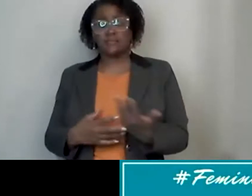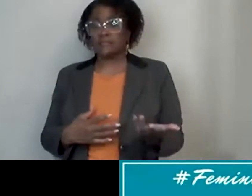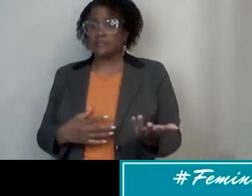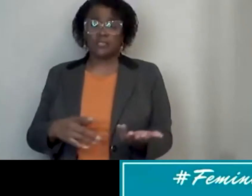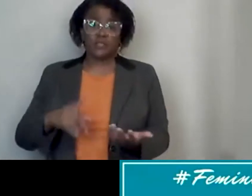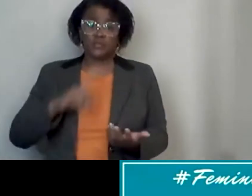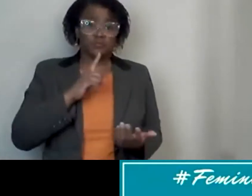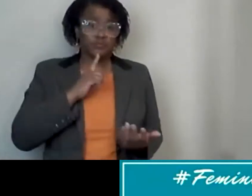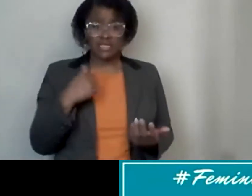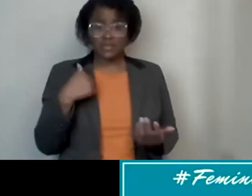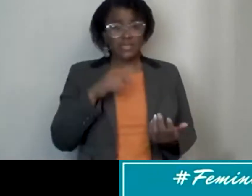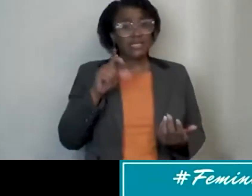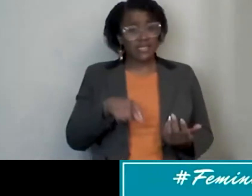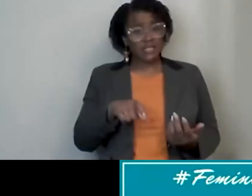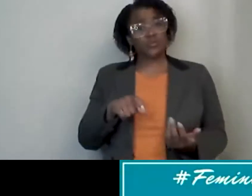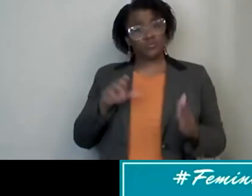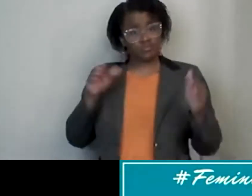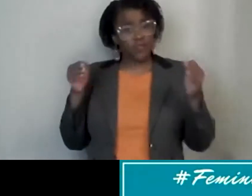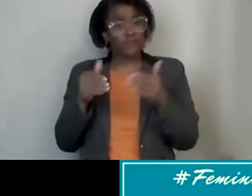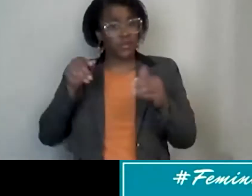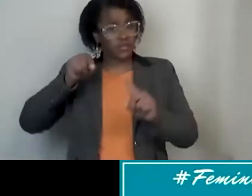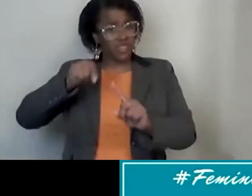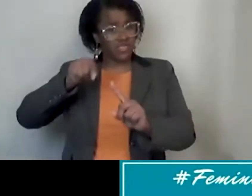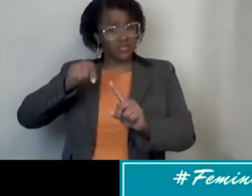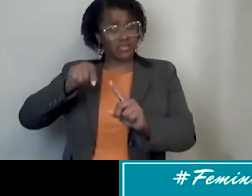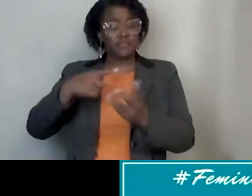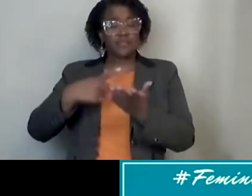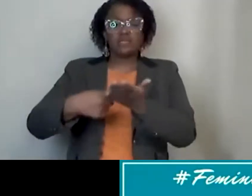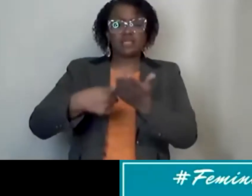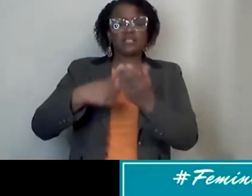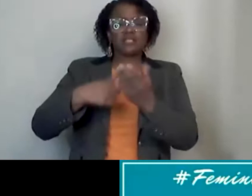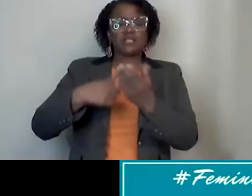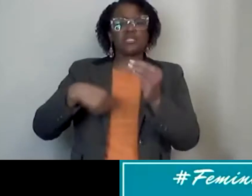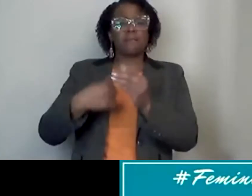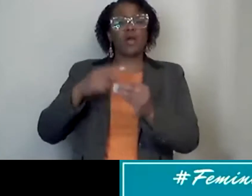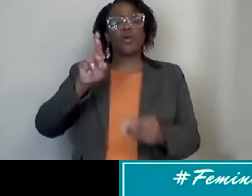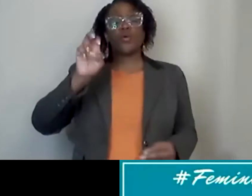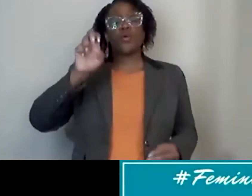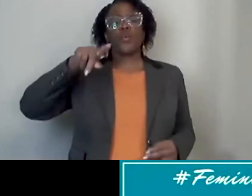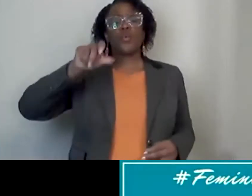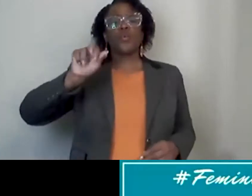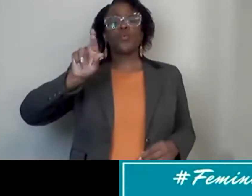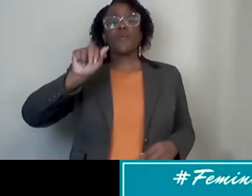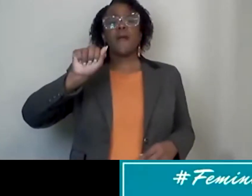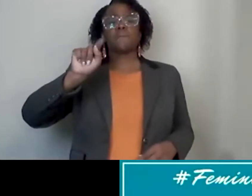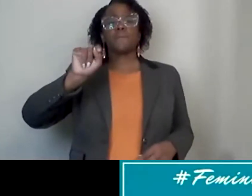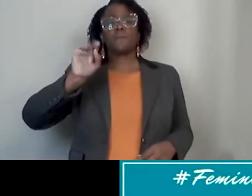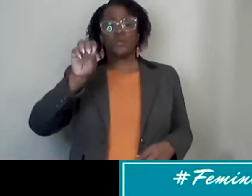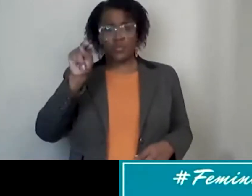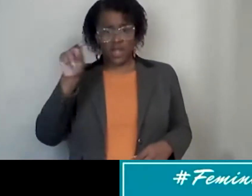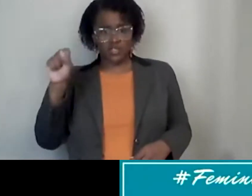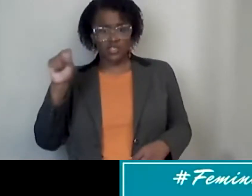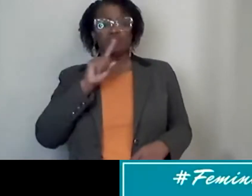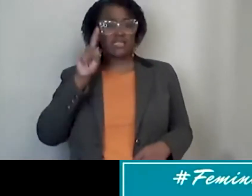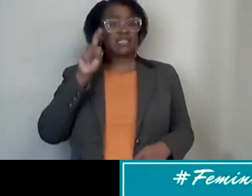thriving, but this needs to be front and center. And in fact, discussions of reparations and repair have to be also really at the